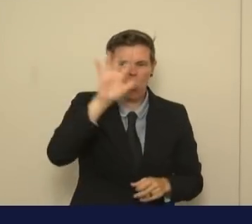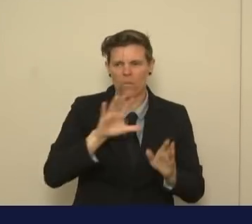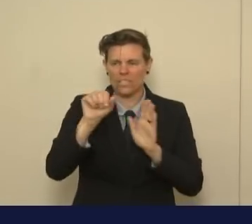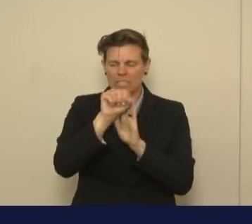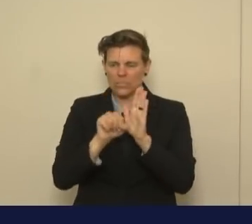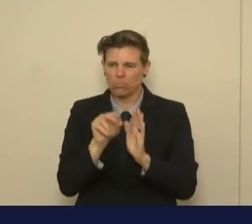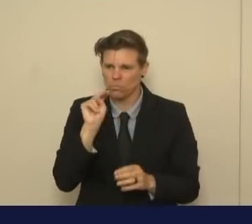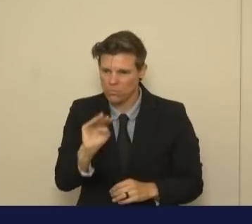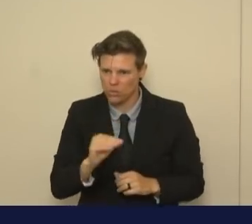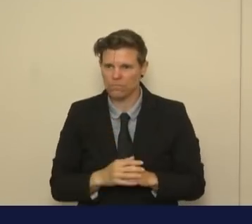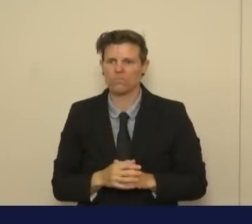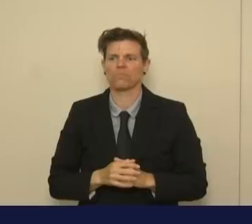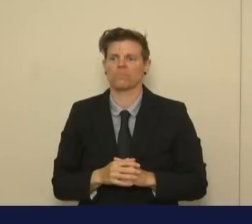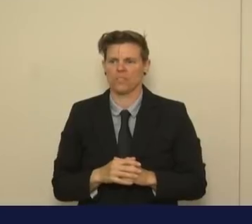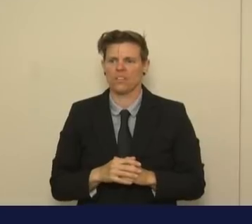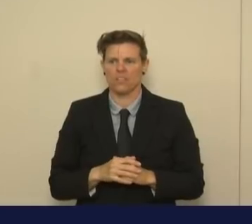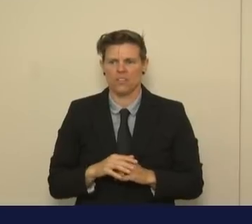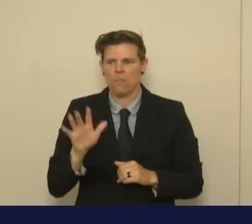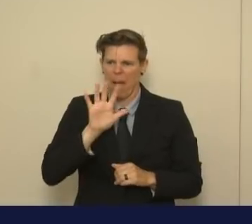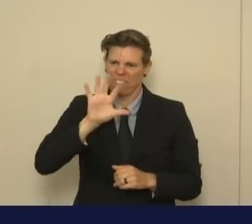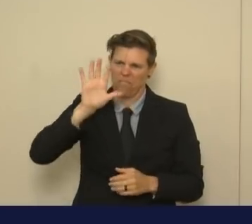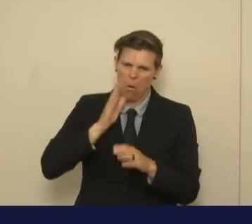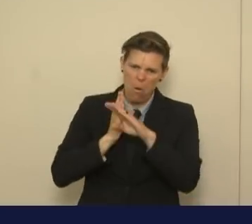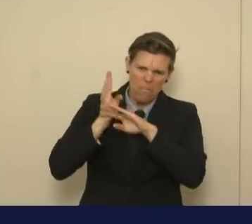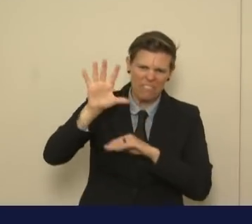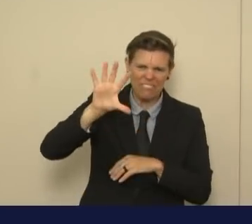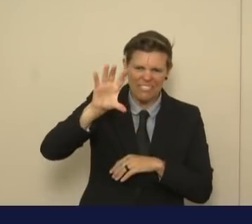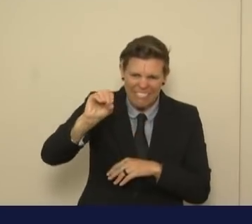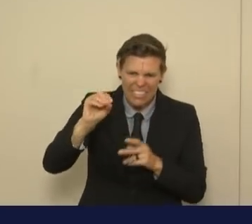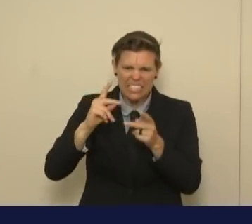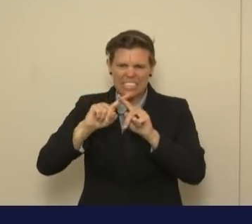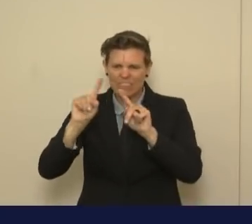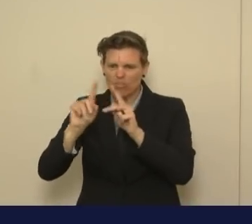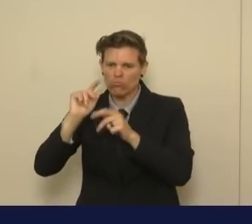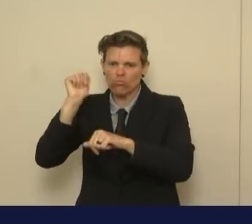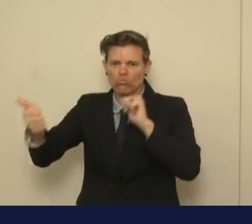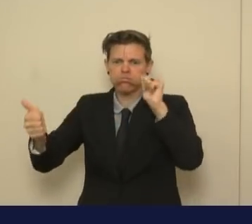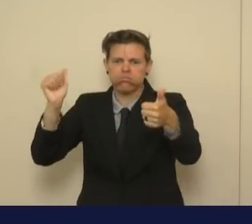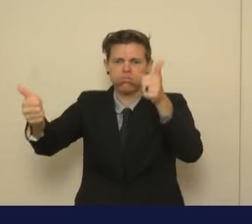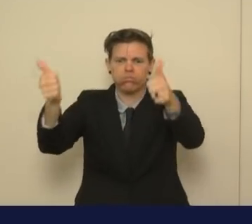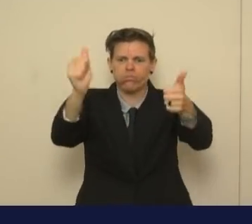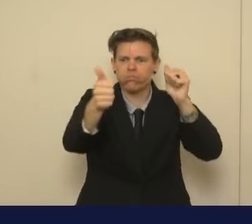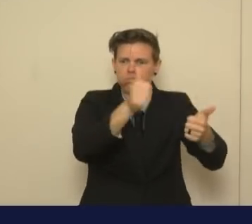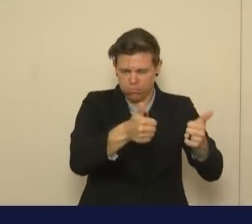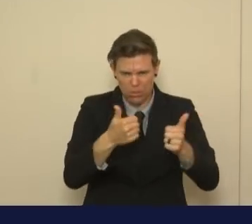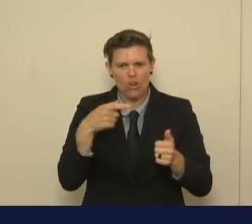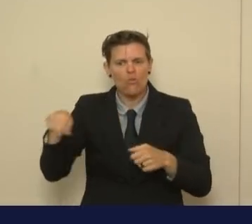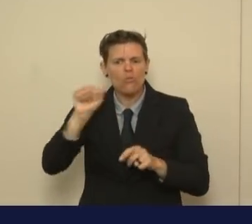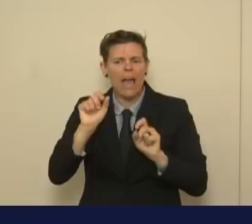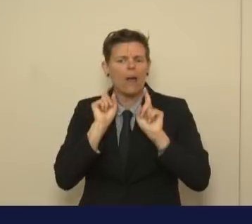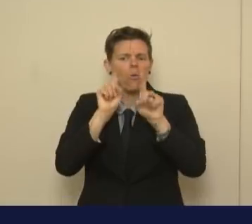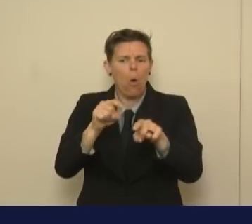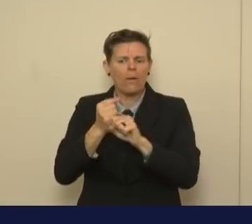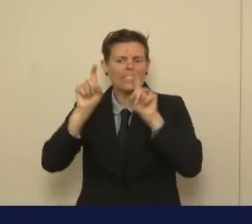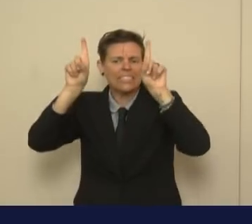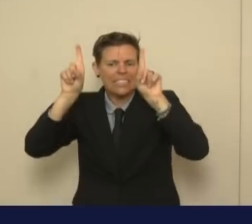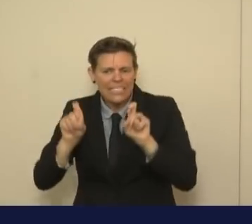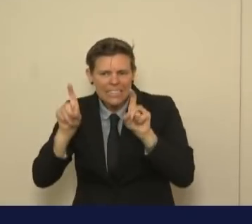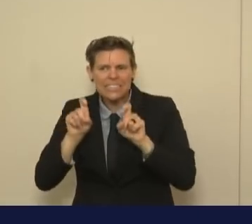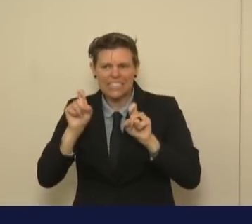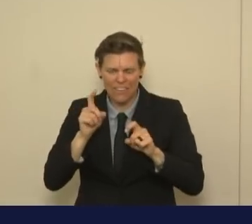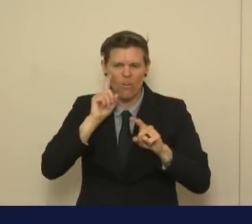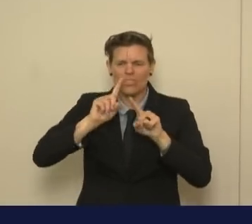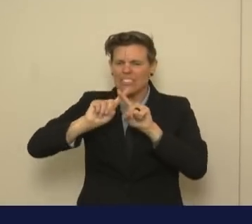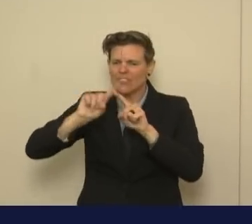50-plus sites open. We continue to work very productively with our private sector testing partners. A reminder to New